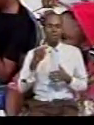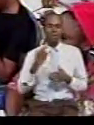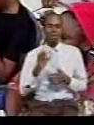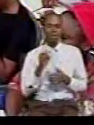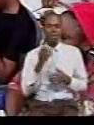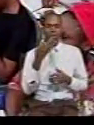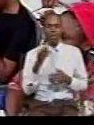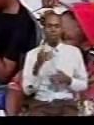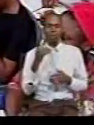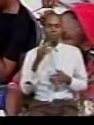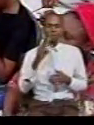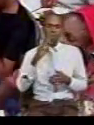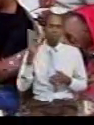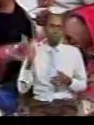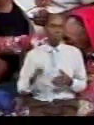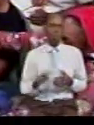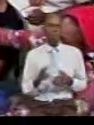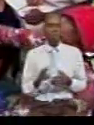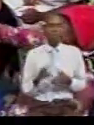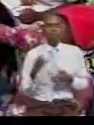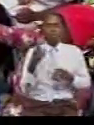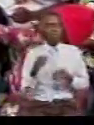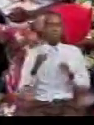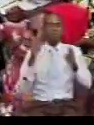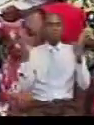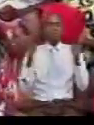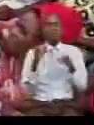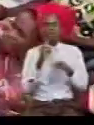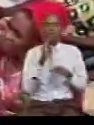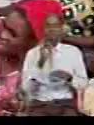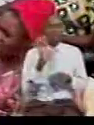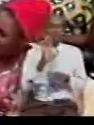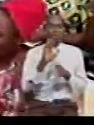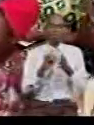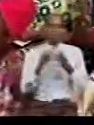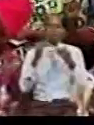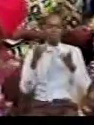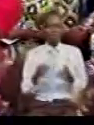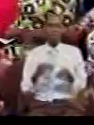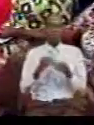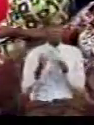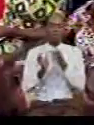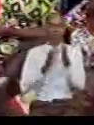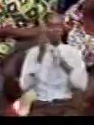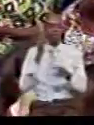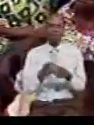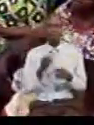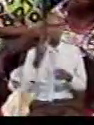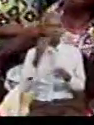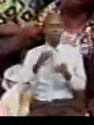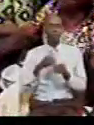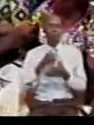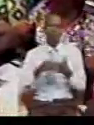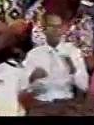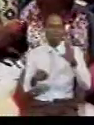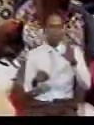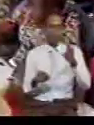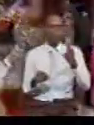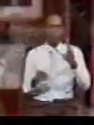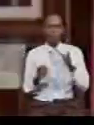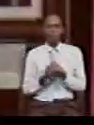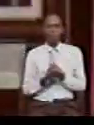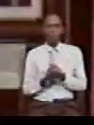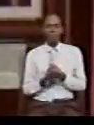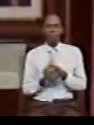May victory be yours all round in Jesus' name. Verse 17, and take the helmet